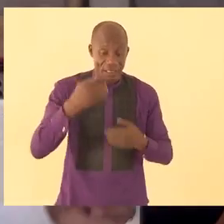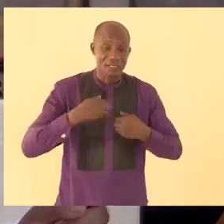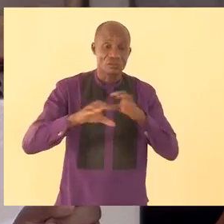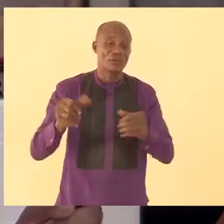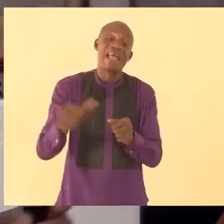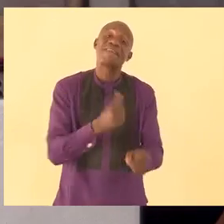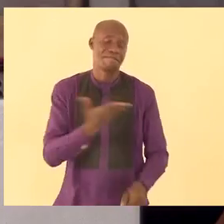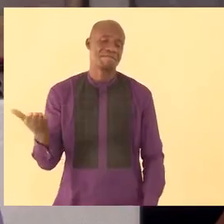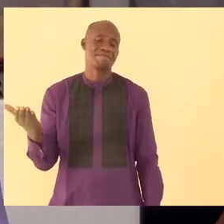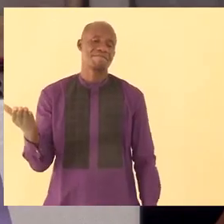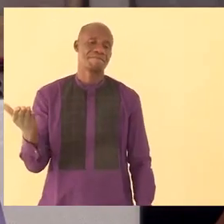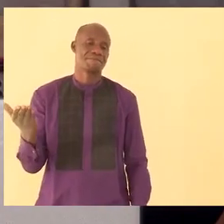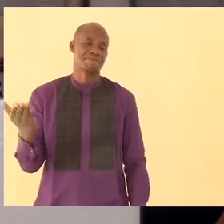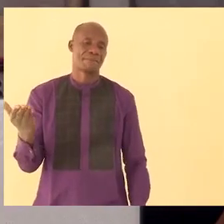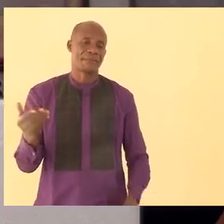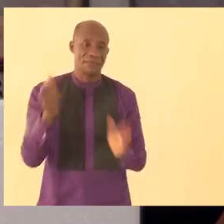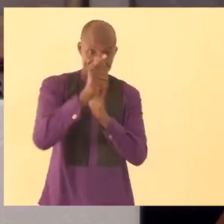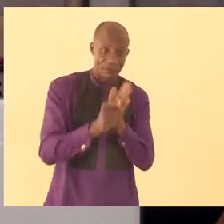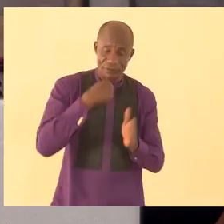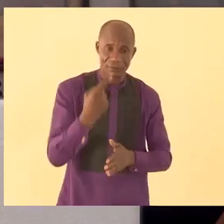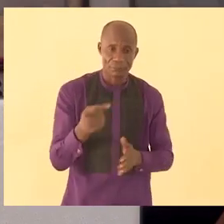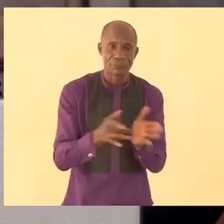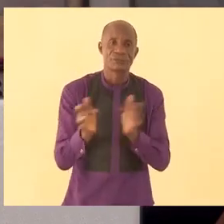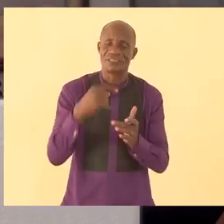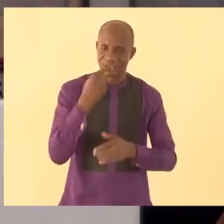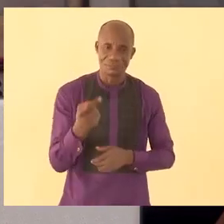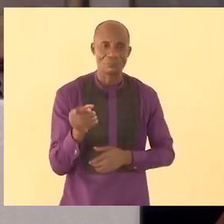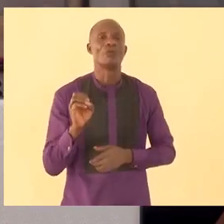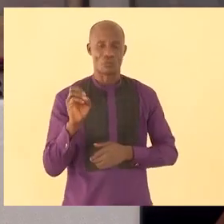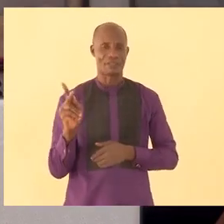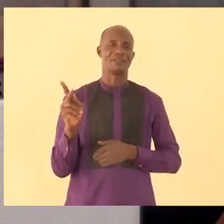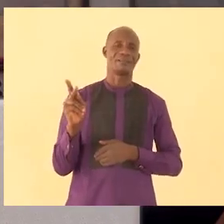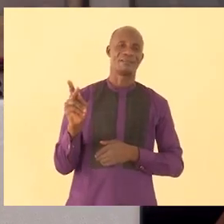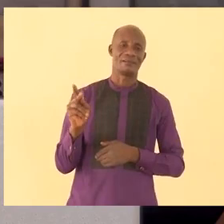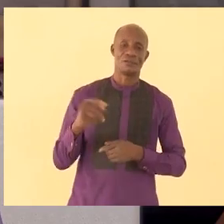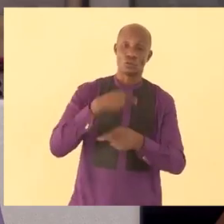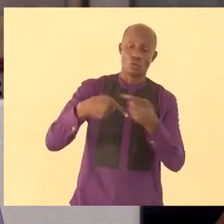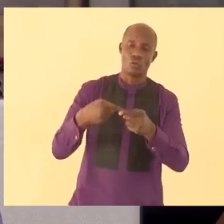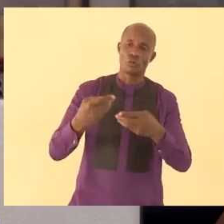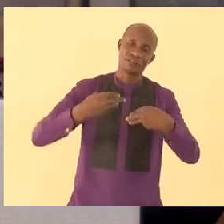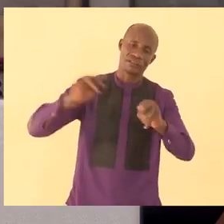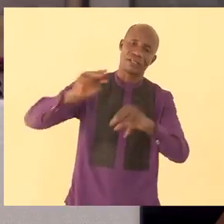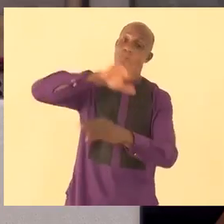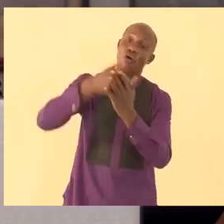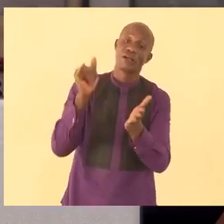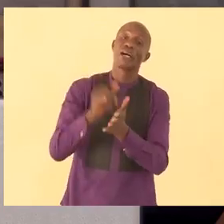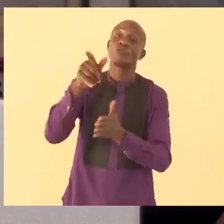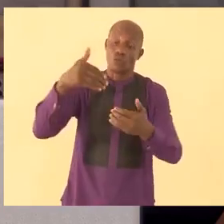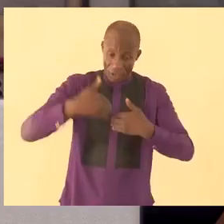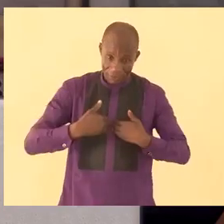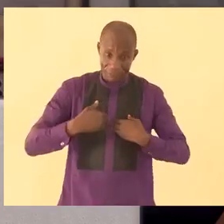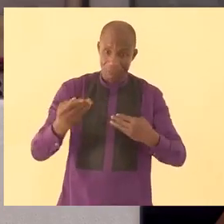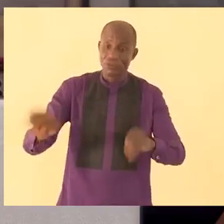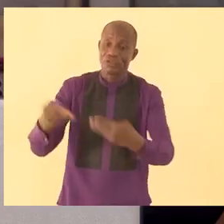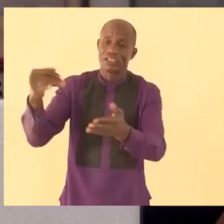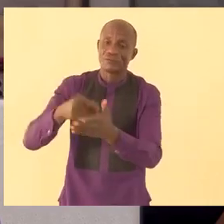everything the law says. Jesus Christ says, well, yeah, this is nice. Go and sell everything you own and give to the poor and come